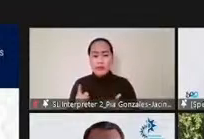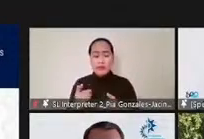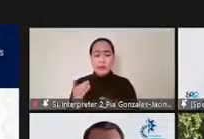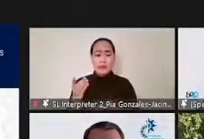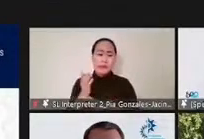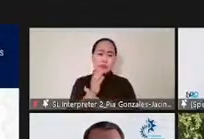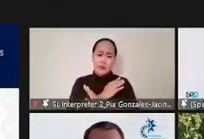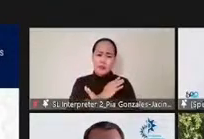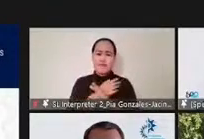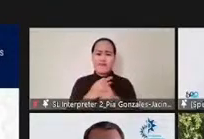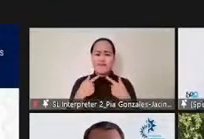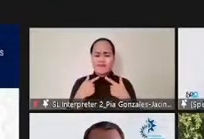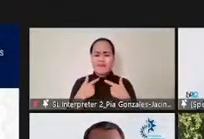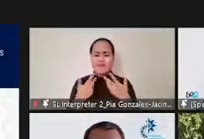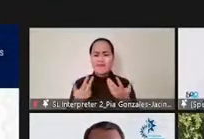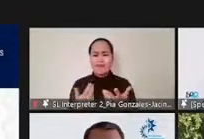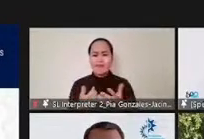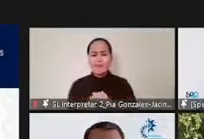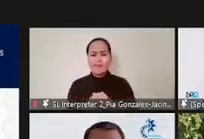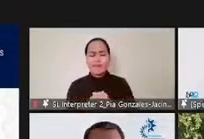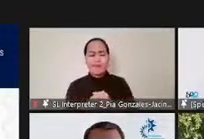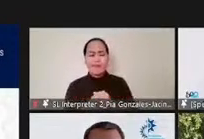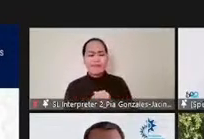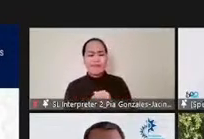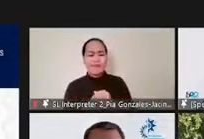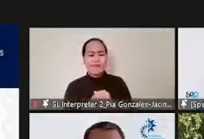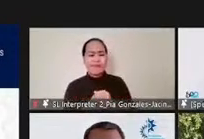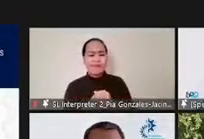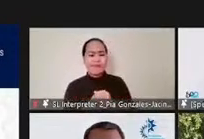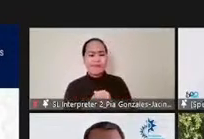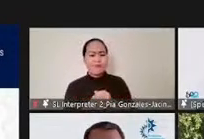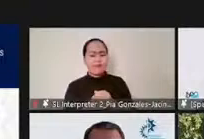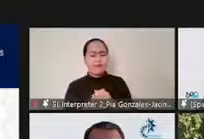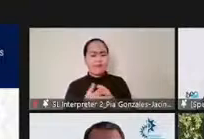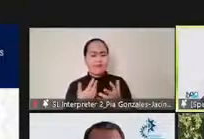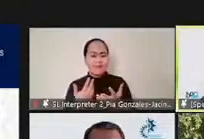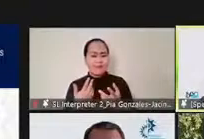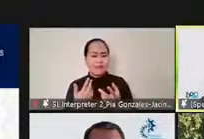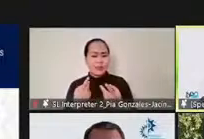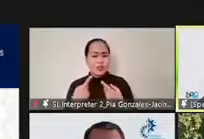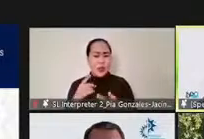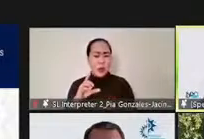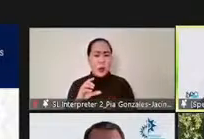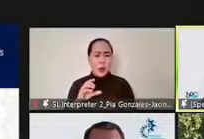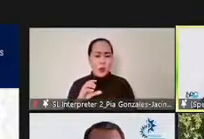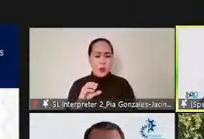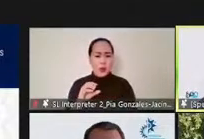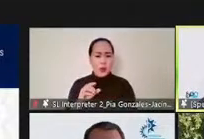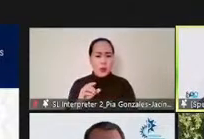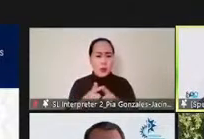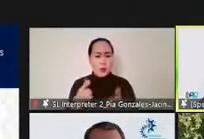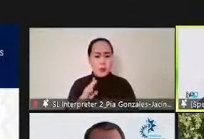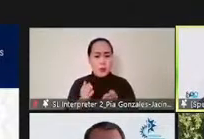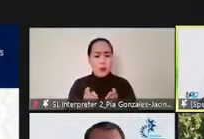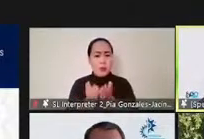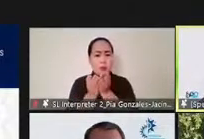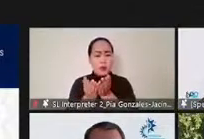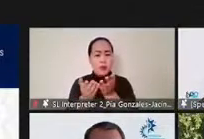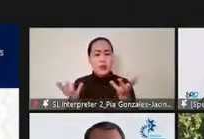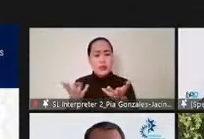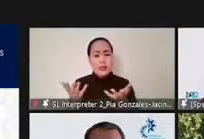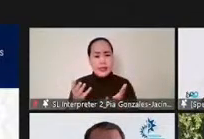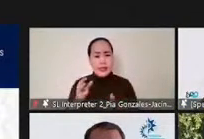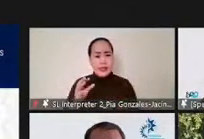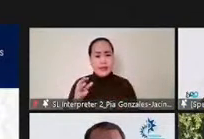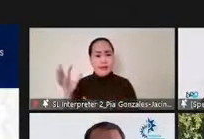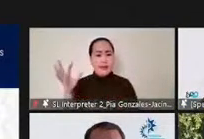kasi, the wood or the lumber came from the forest of Tawi-Tawi or